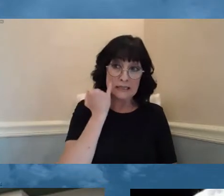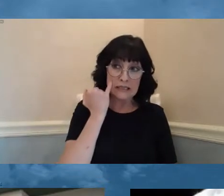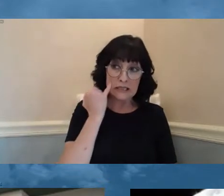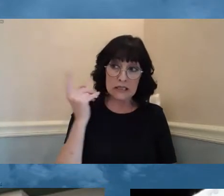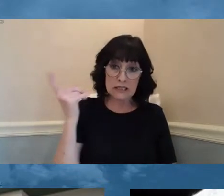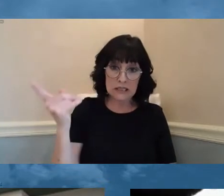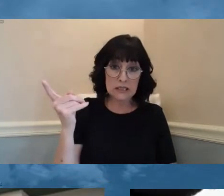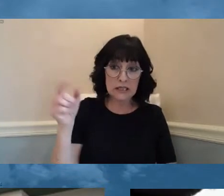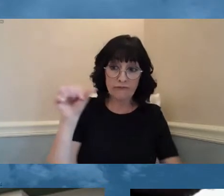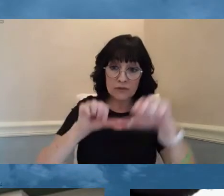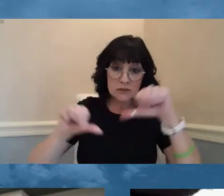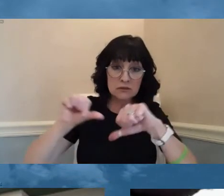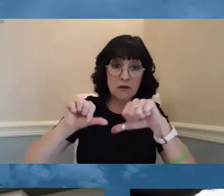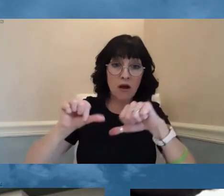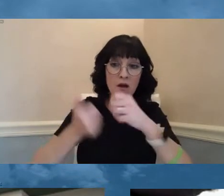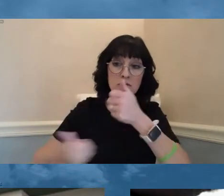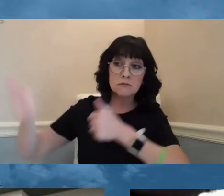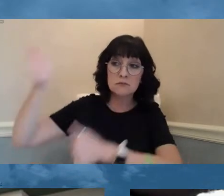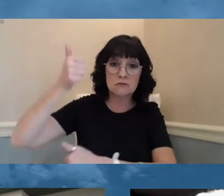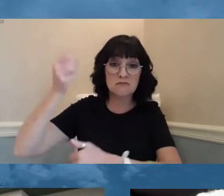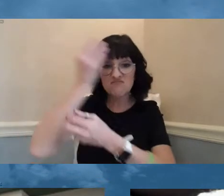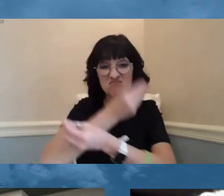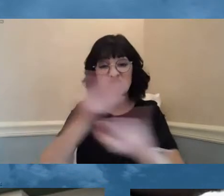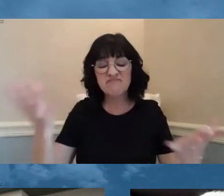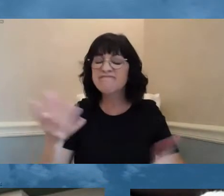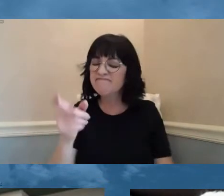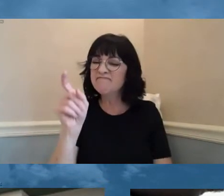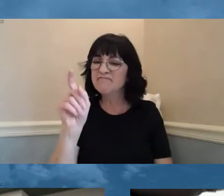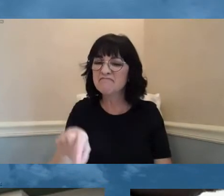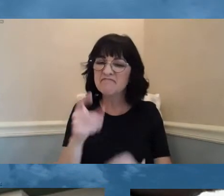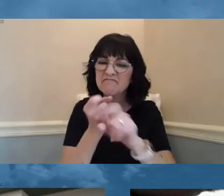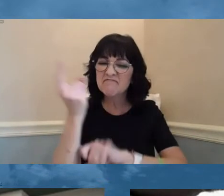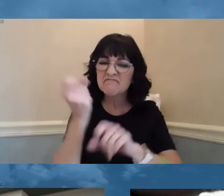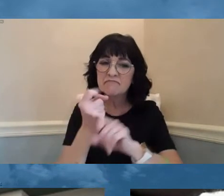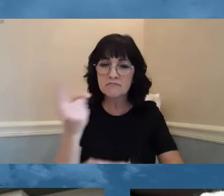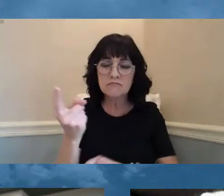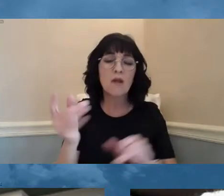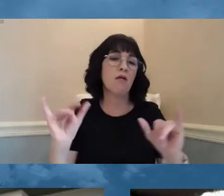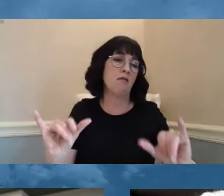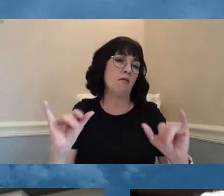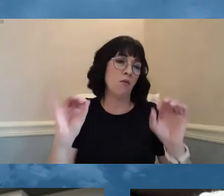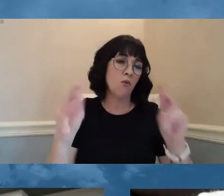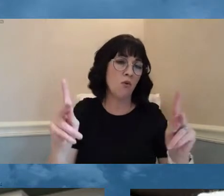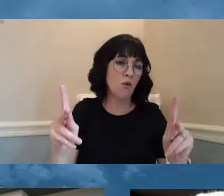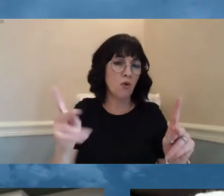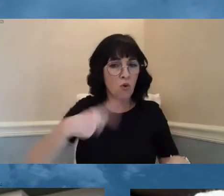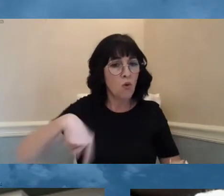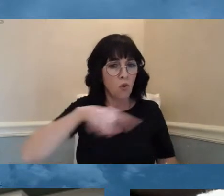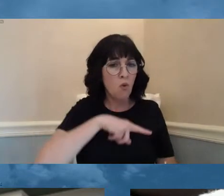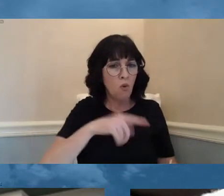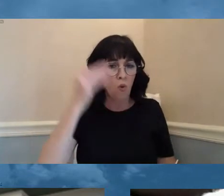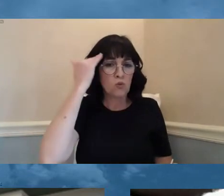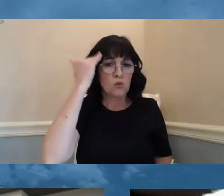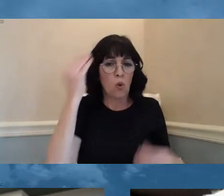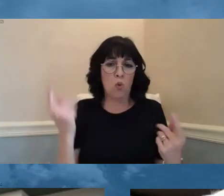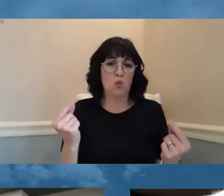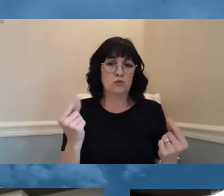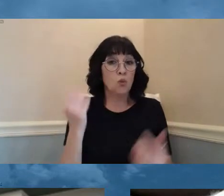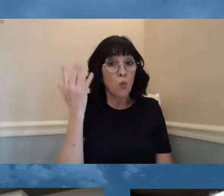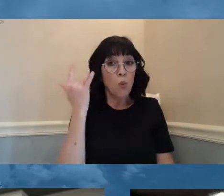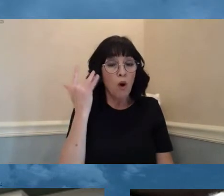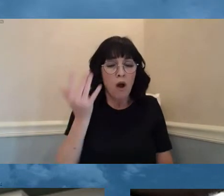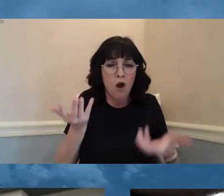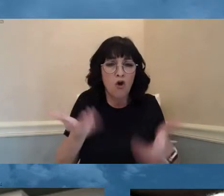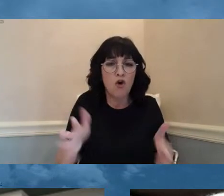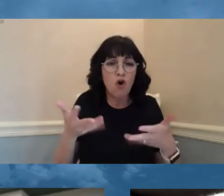of us here in Delaware, the health systems, the clinics, all of us know now how to get it done. And I think that is the certainty